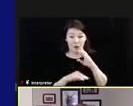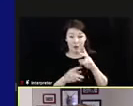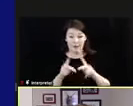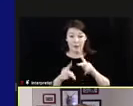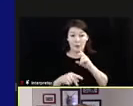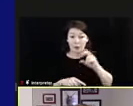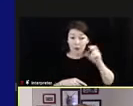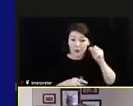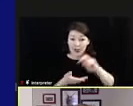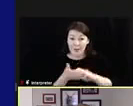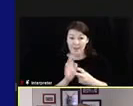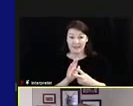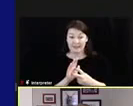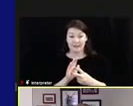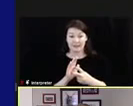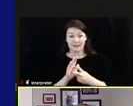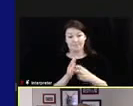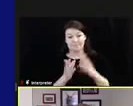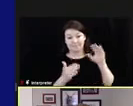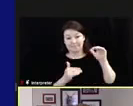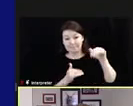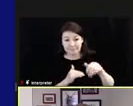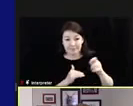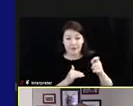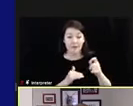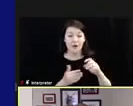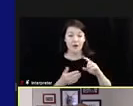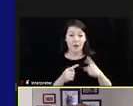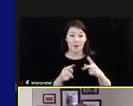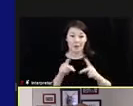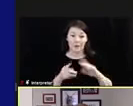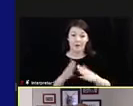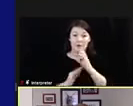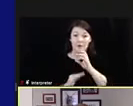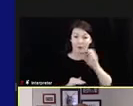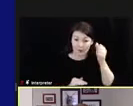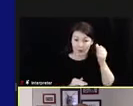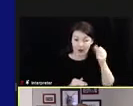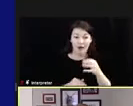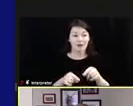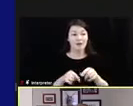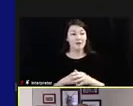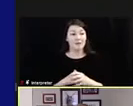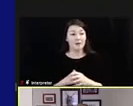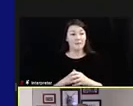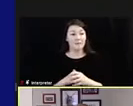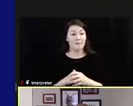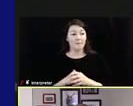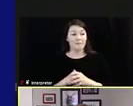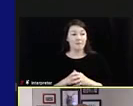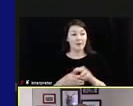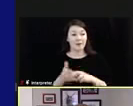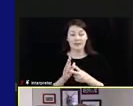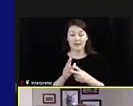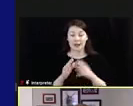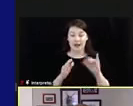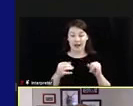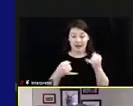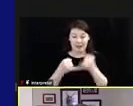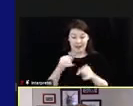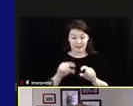that vaccine effectiveness does decrease a little bit as our age goes up in the hospitalization data, with that lowest level of vaccine